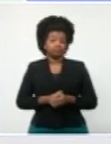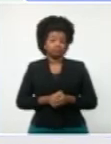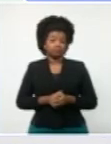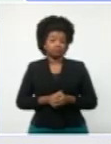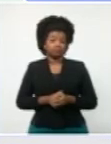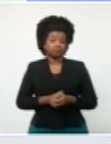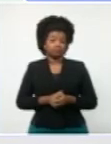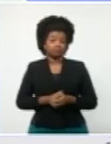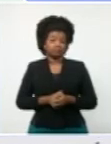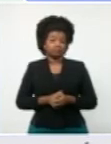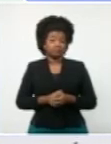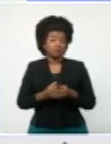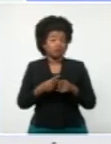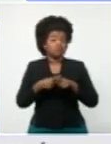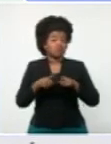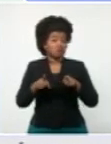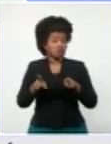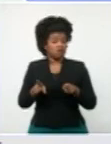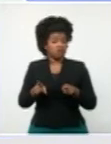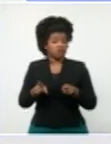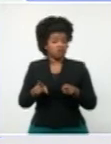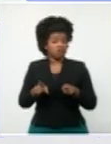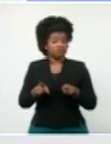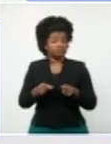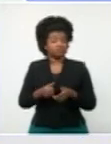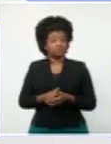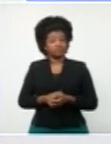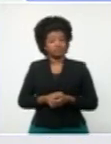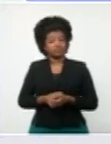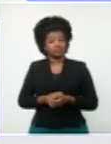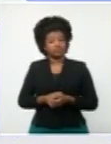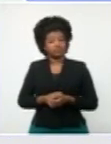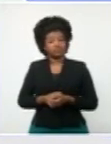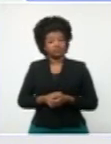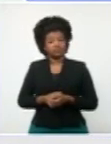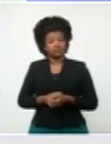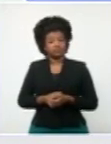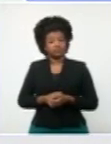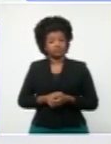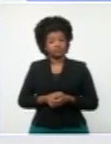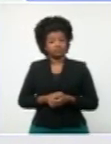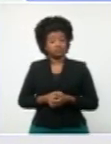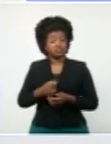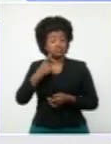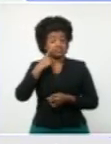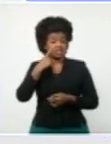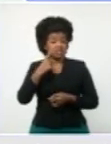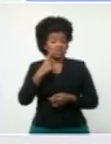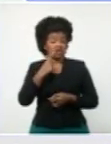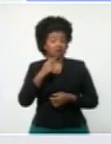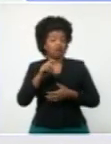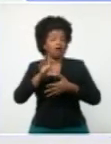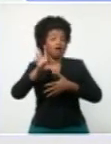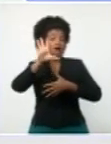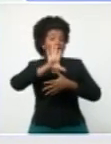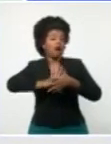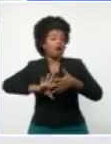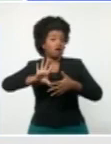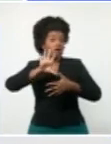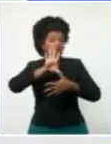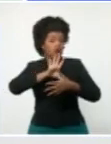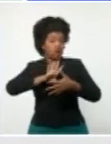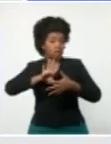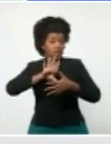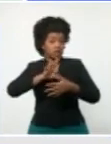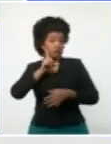a very significant way, the region of the Americas, which is the yellow part that is at the top, look at